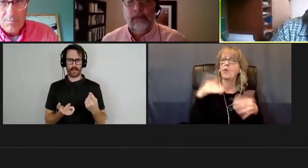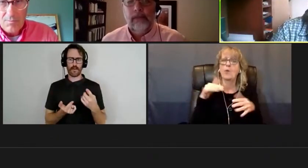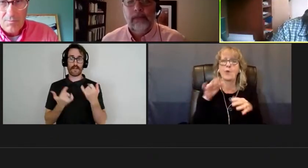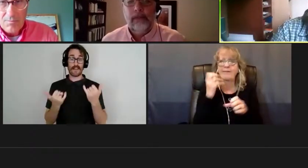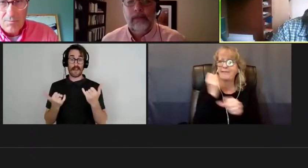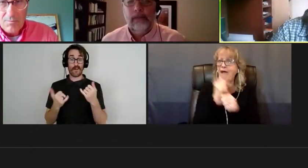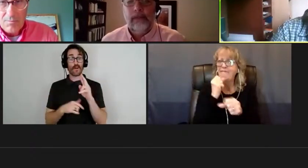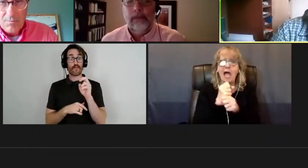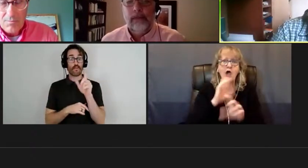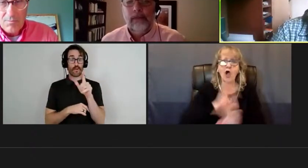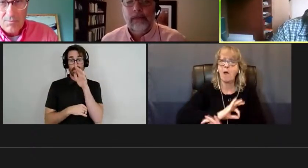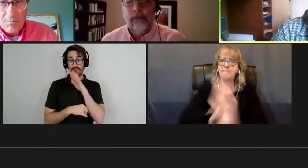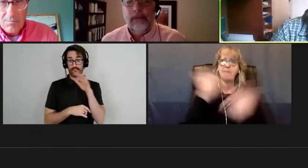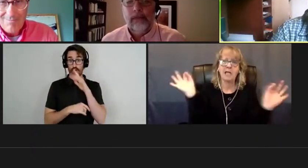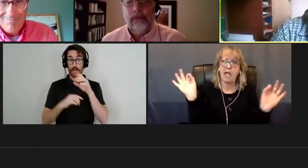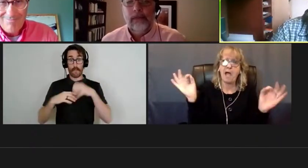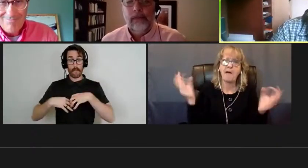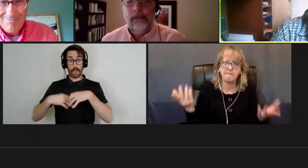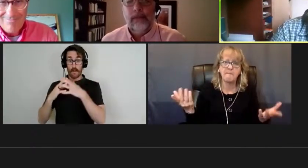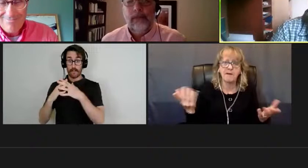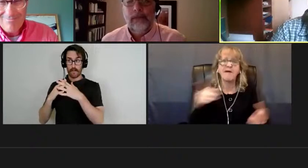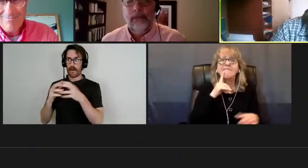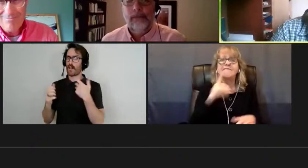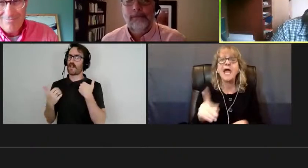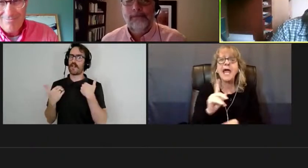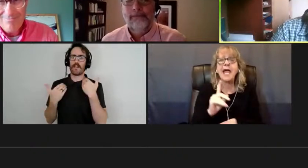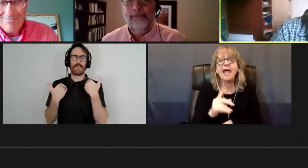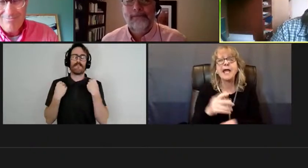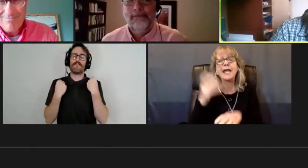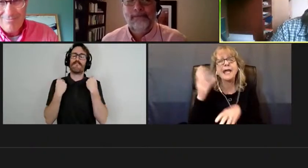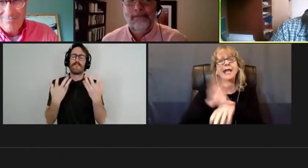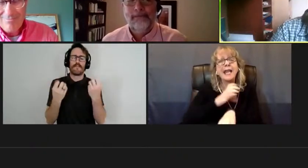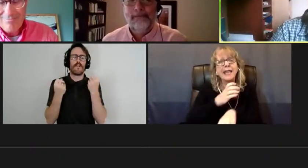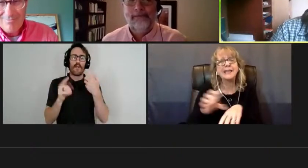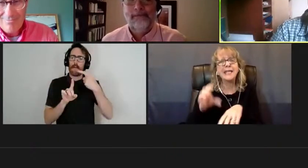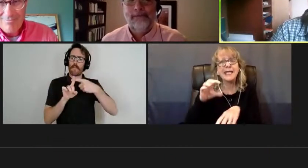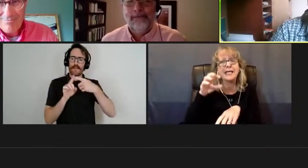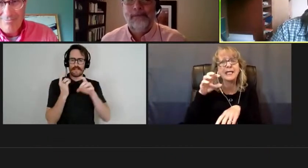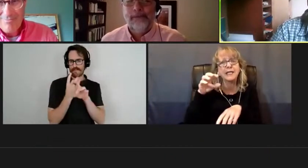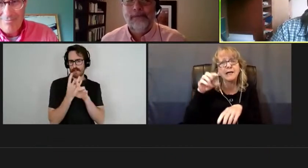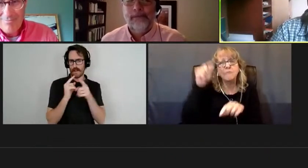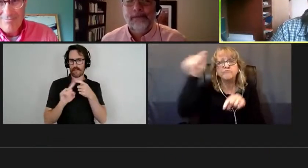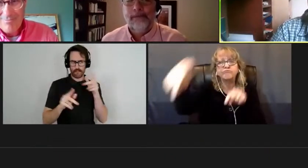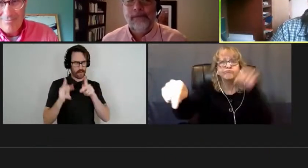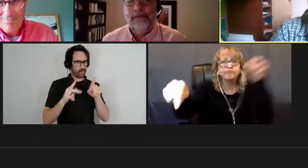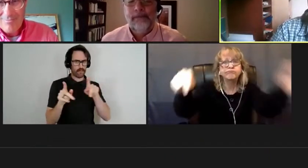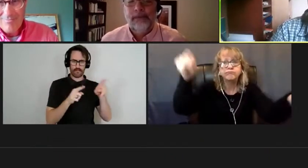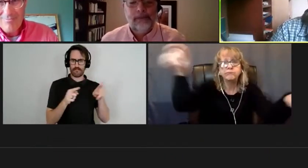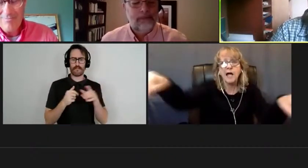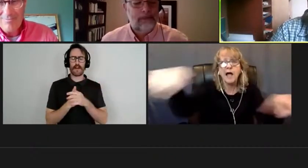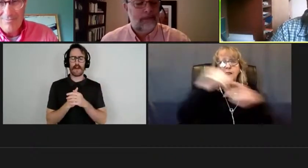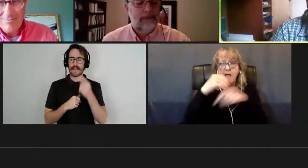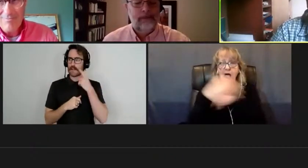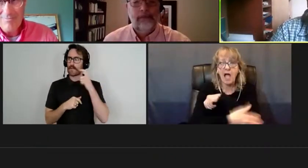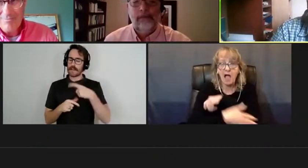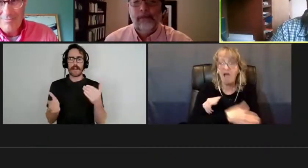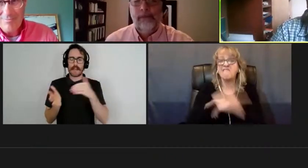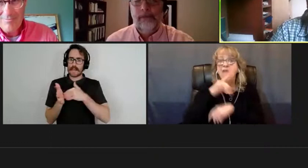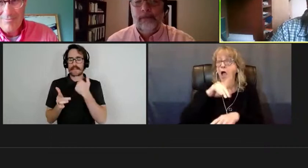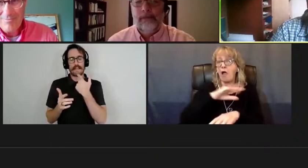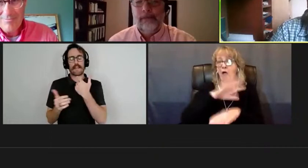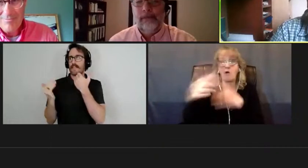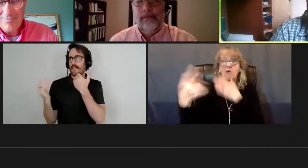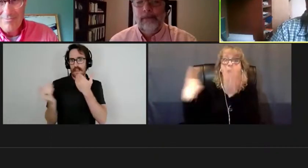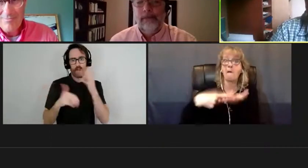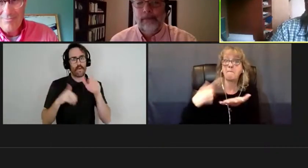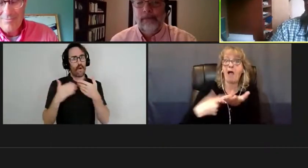pop-up, we got so many positive feedback. I share some with them with you. I don't think we say enough thank you for our frontline